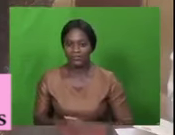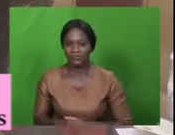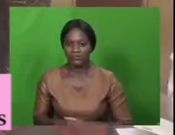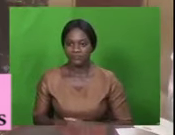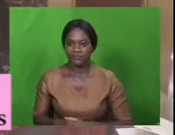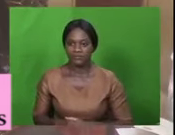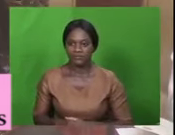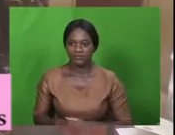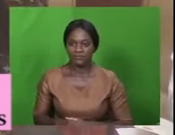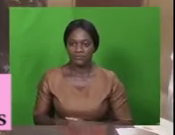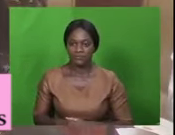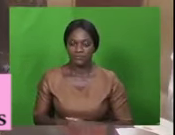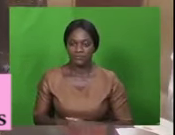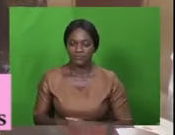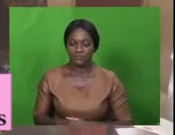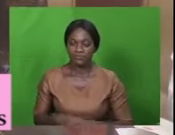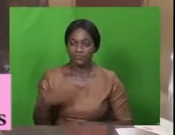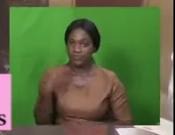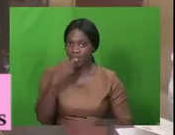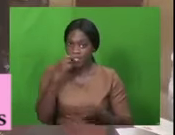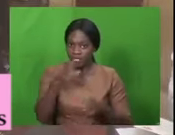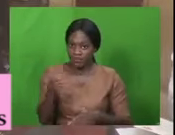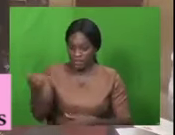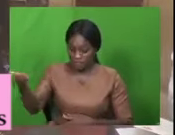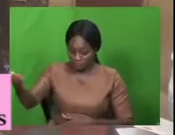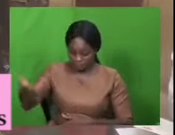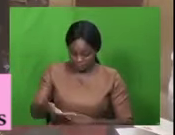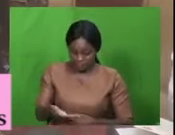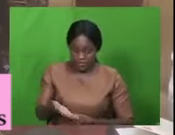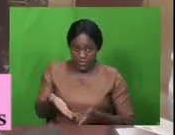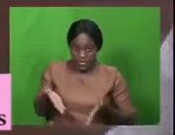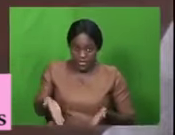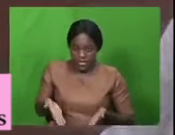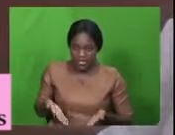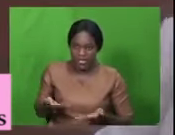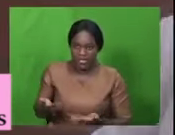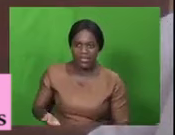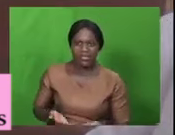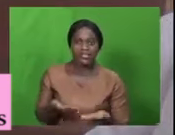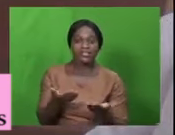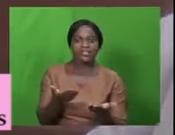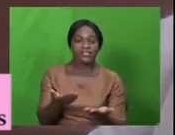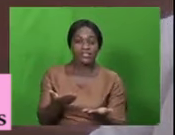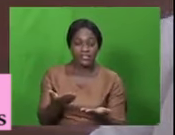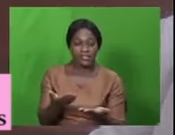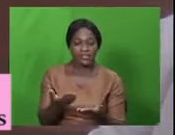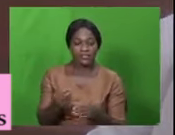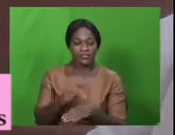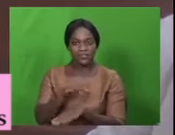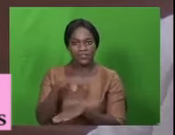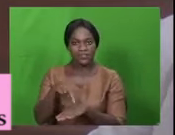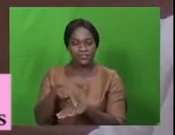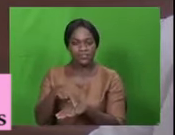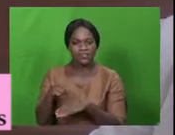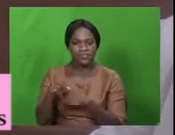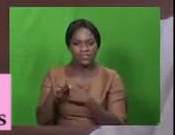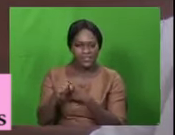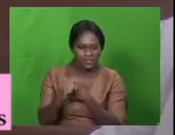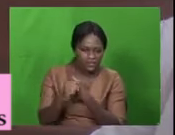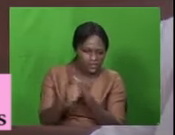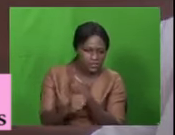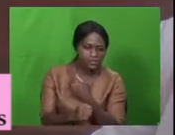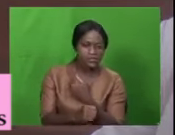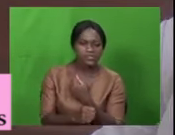Speaker, to come before this House to deliver a message on the state of the nation is a symbol and